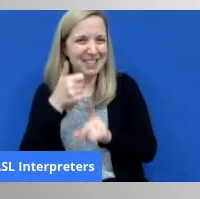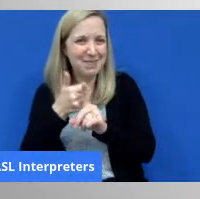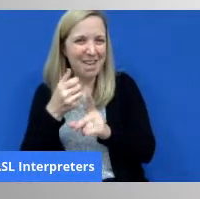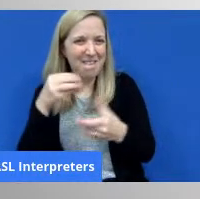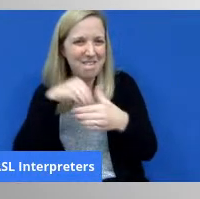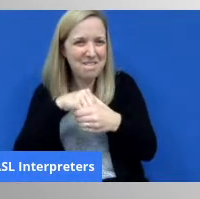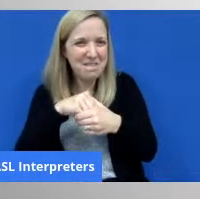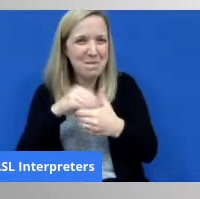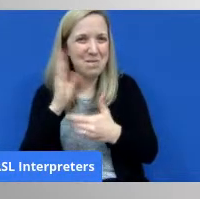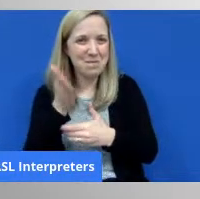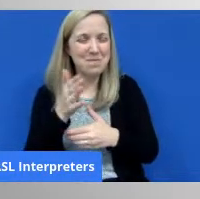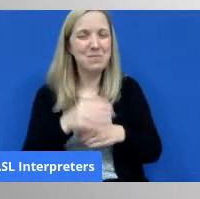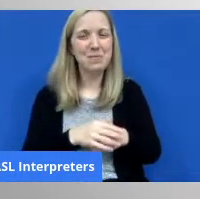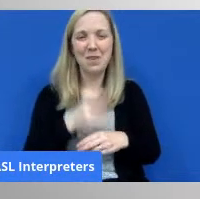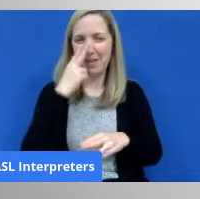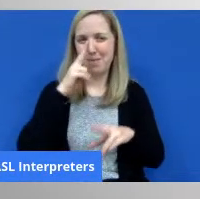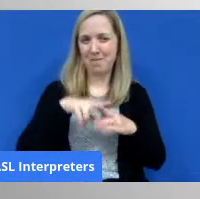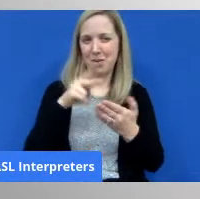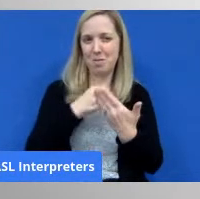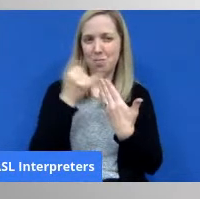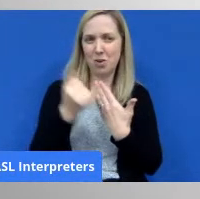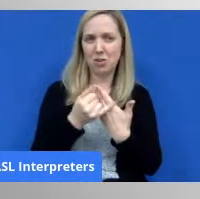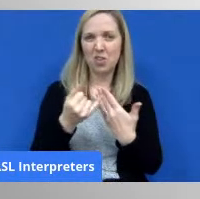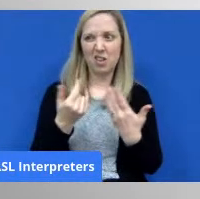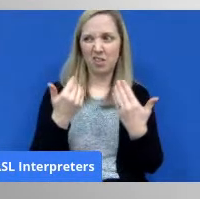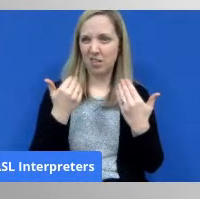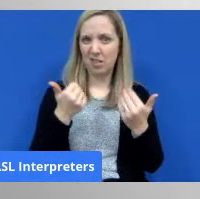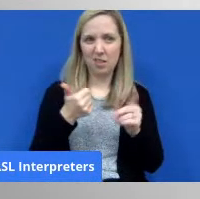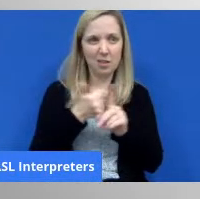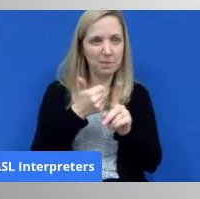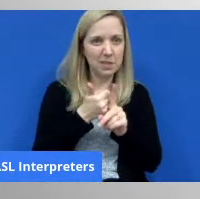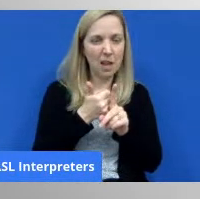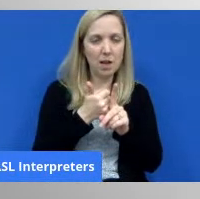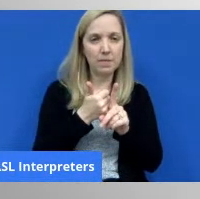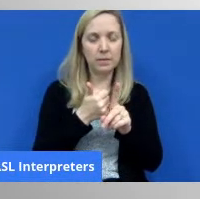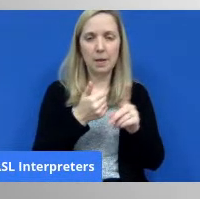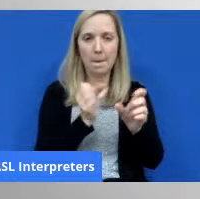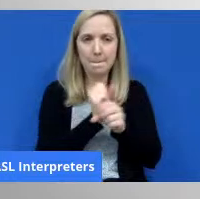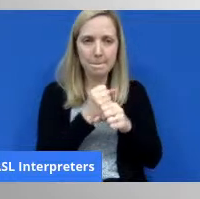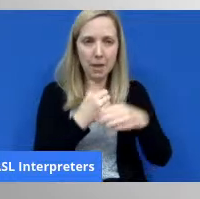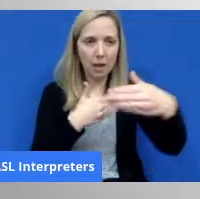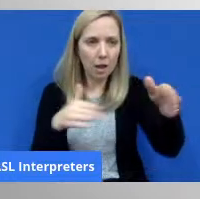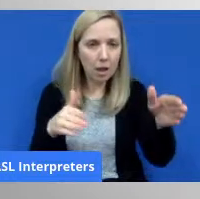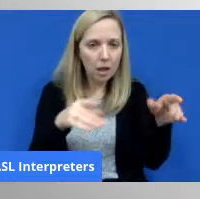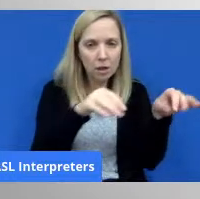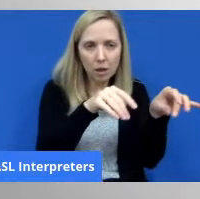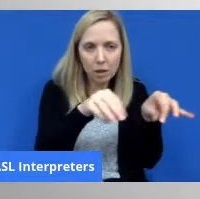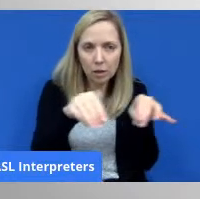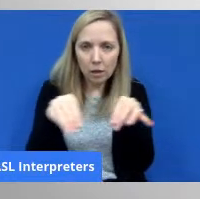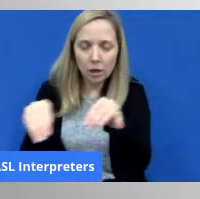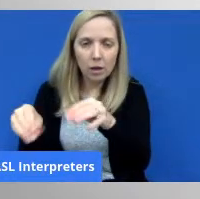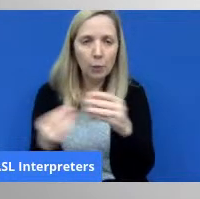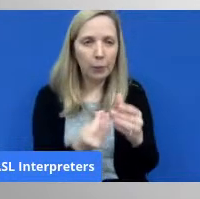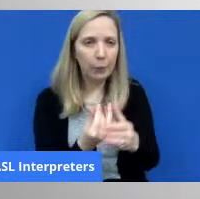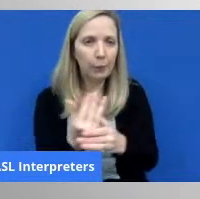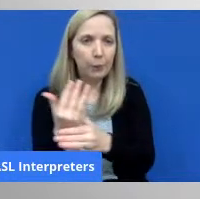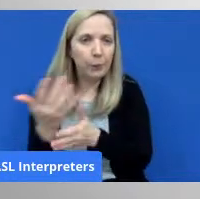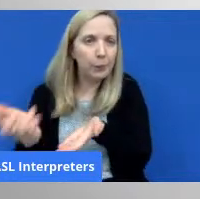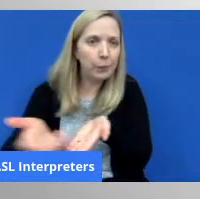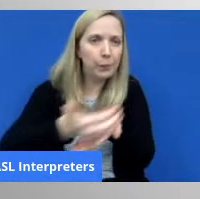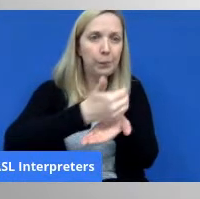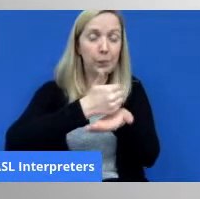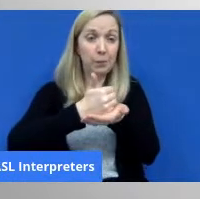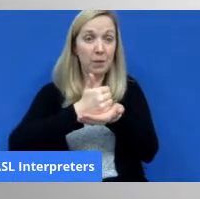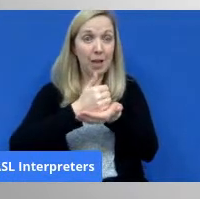planting, managing, harvesting. They learn how to cook basic recipes, and we've had,